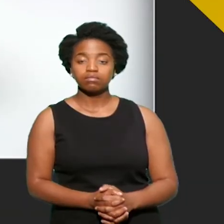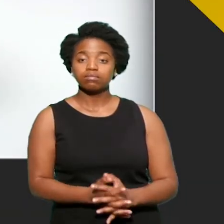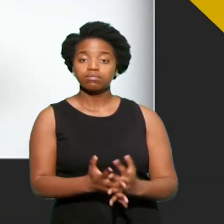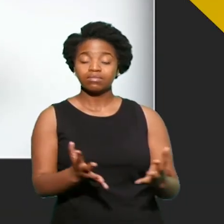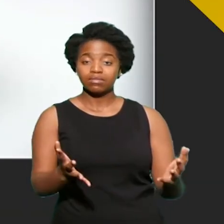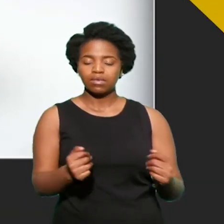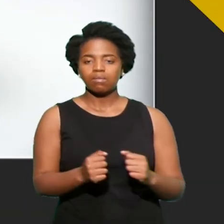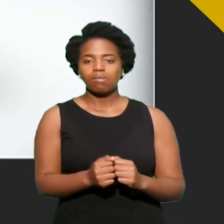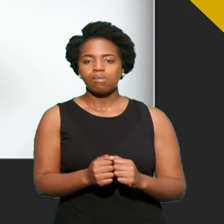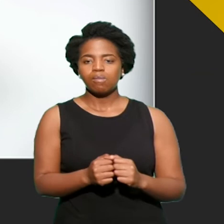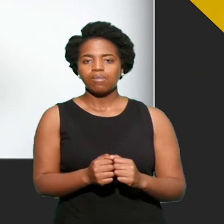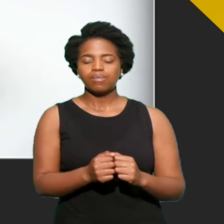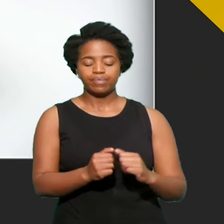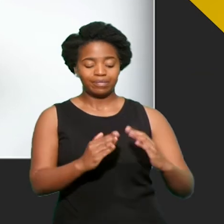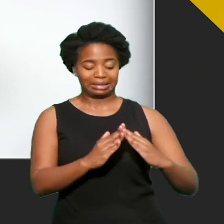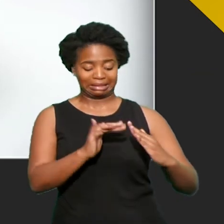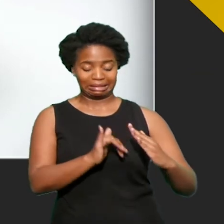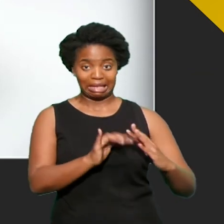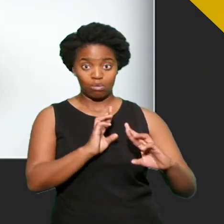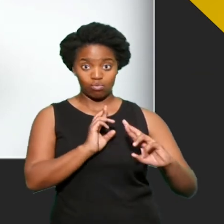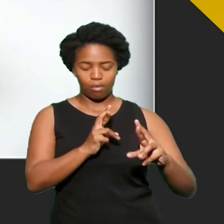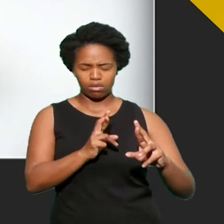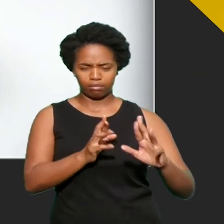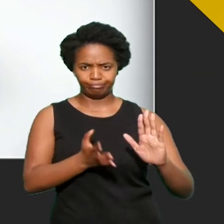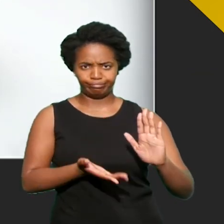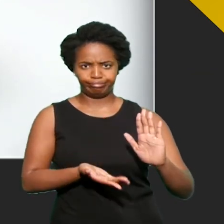Reports about the escalation of gender-based